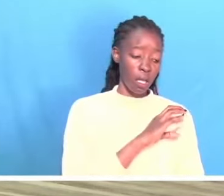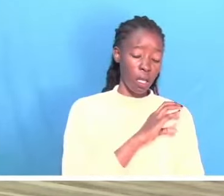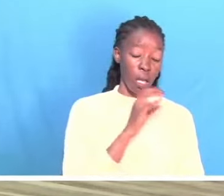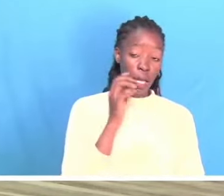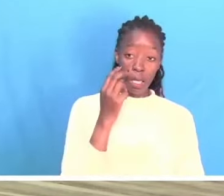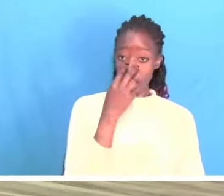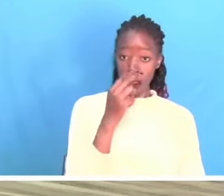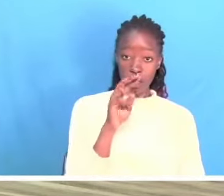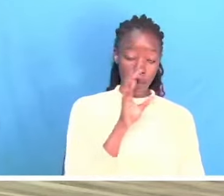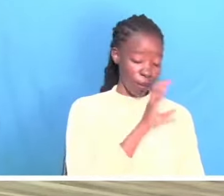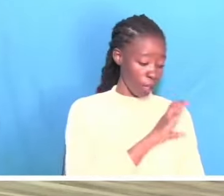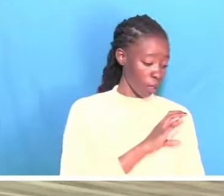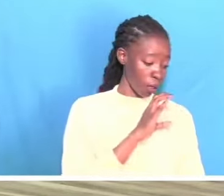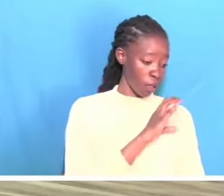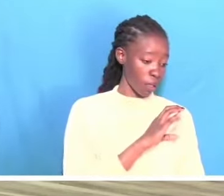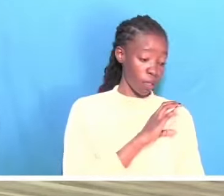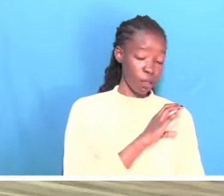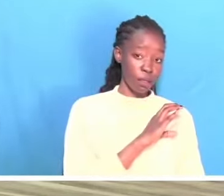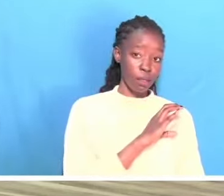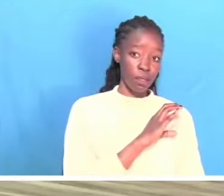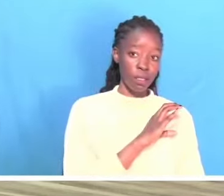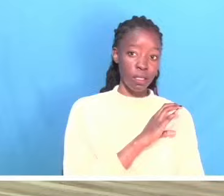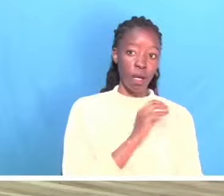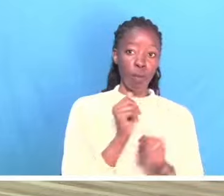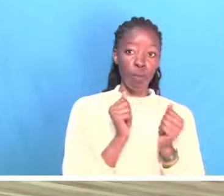faces veiled and they shine nothing.